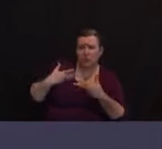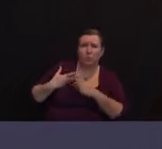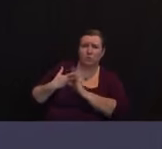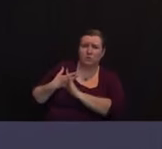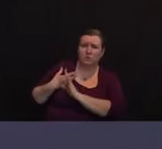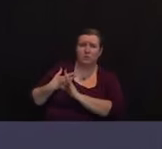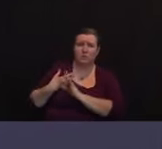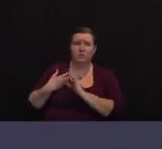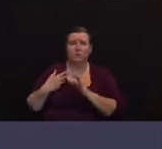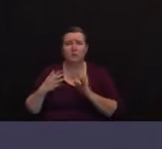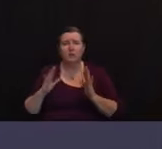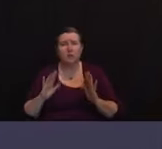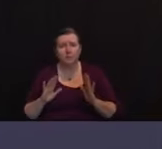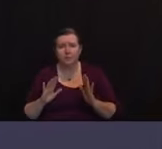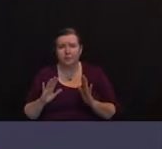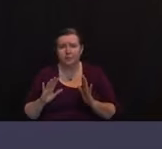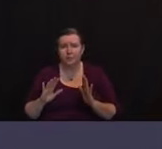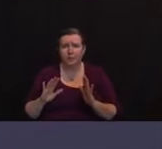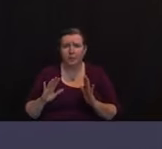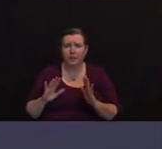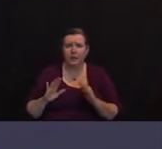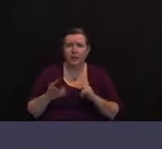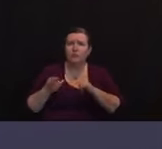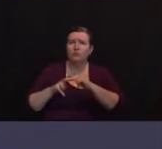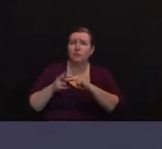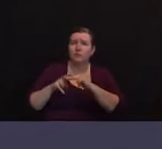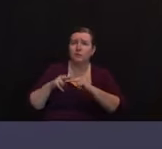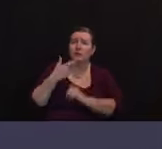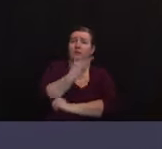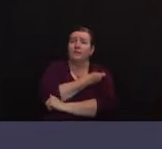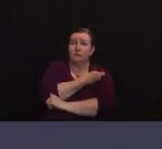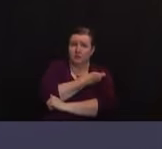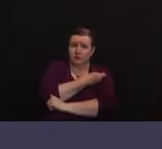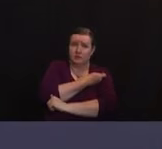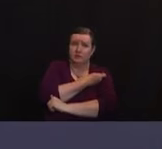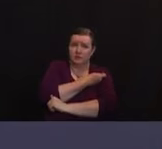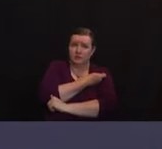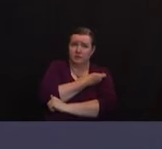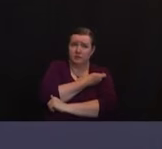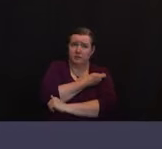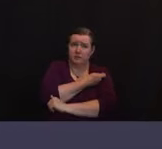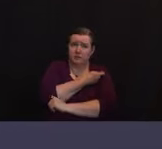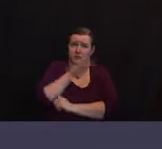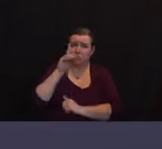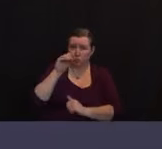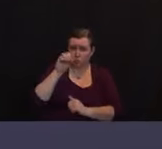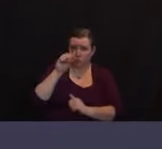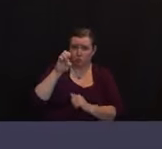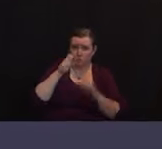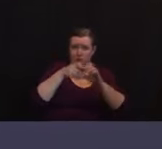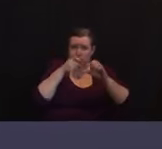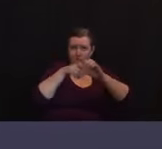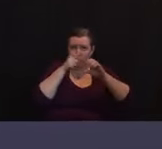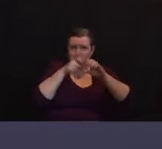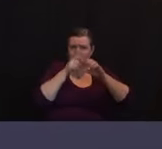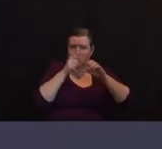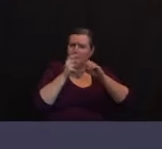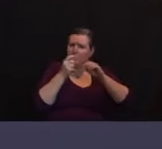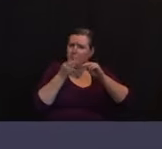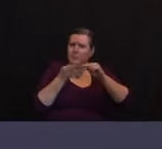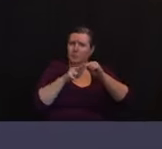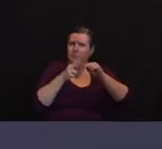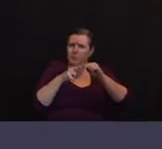incremental increase in vaccine doses for the next 2 or 3 weeks, and then it's going to be a quantum uptick. And that's a combination